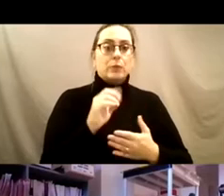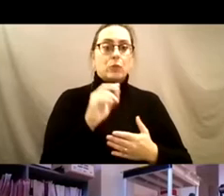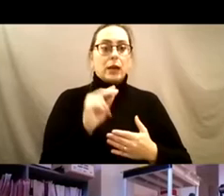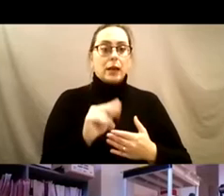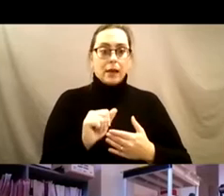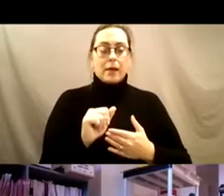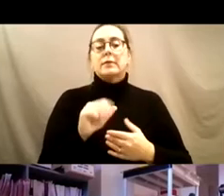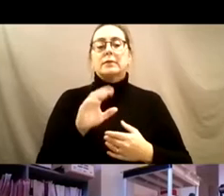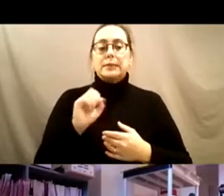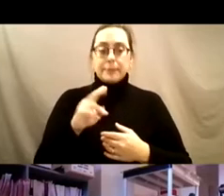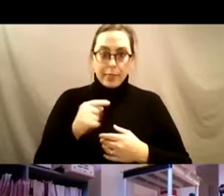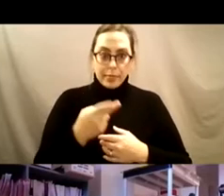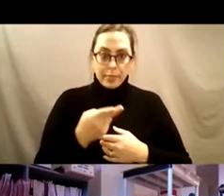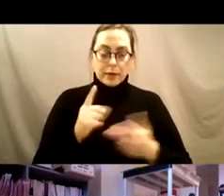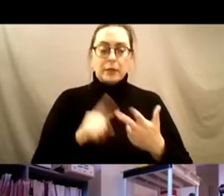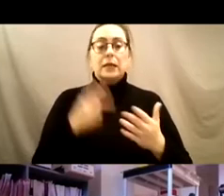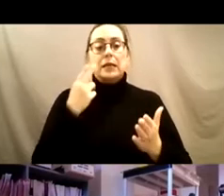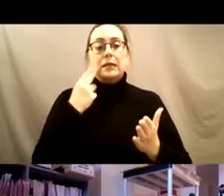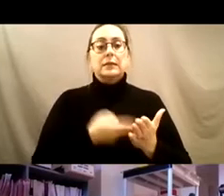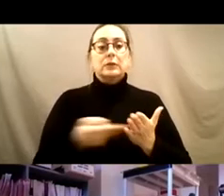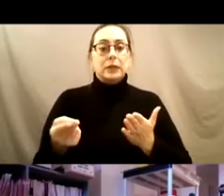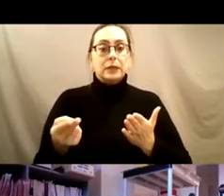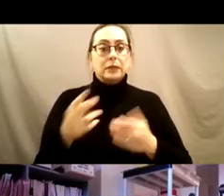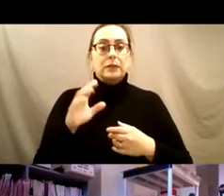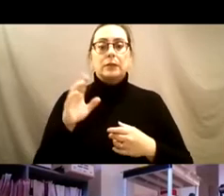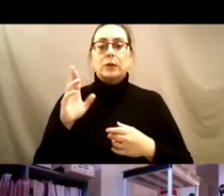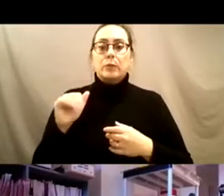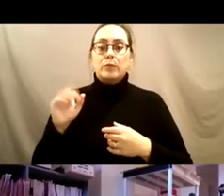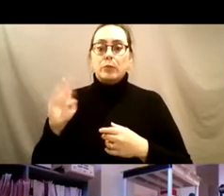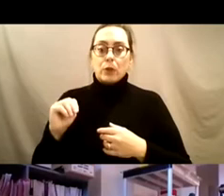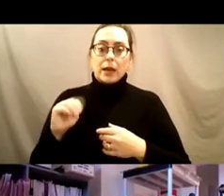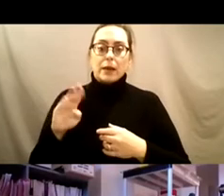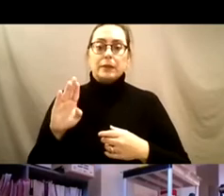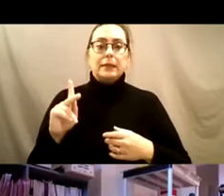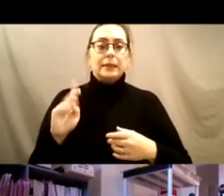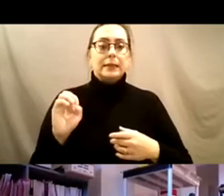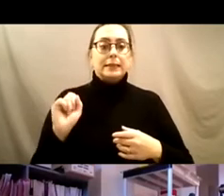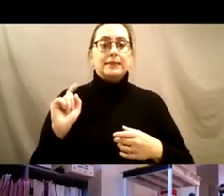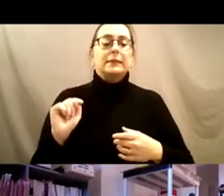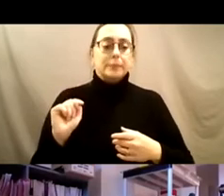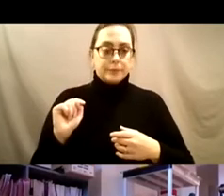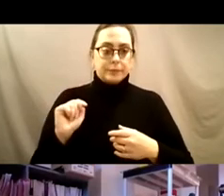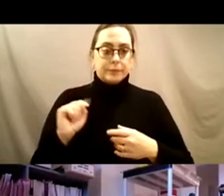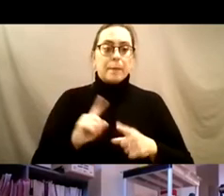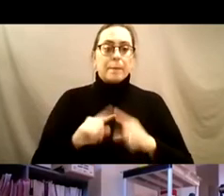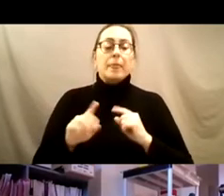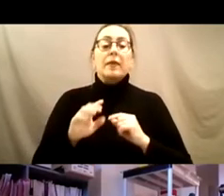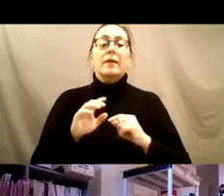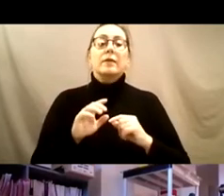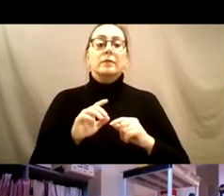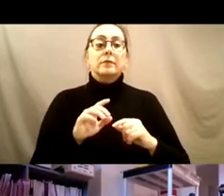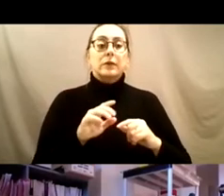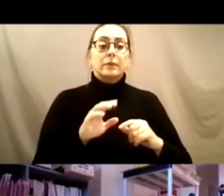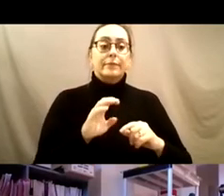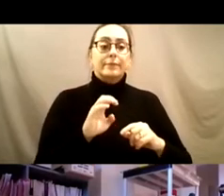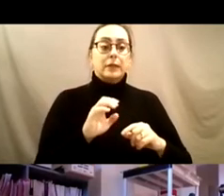Smith, Secretary, and Bram Keast. I also wish to thank outgoing AANM board